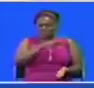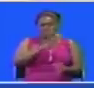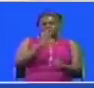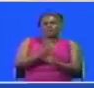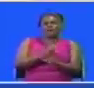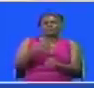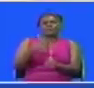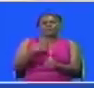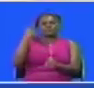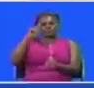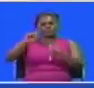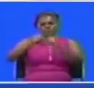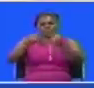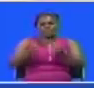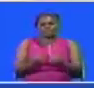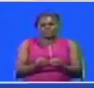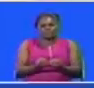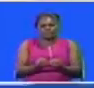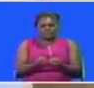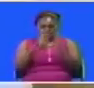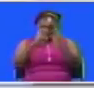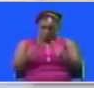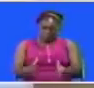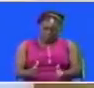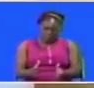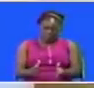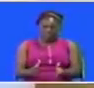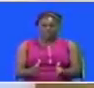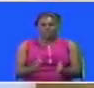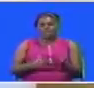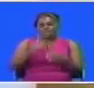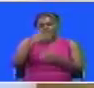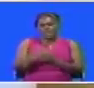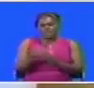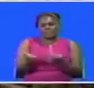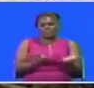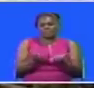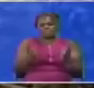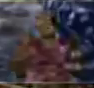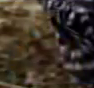for the society. Philip Keitany for The Next Frontier.